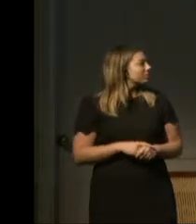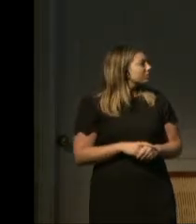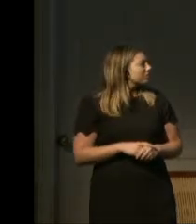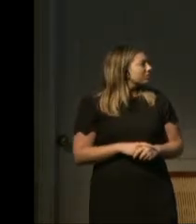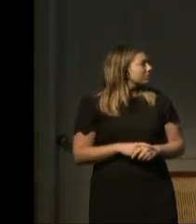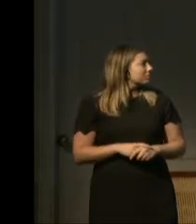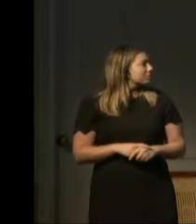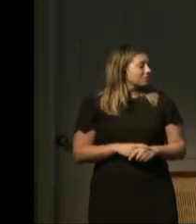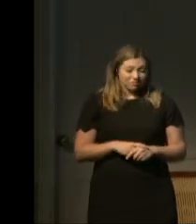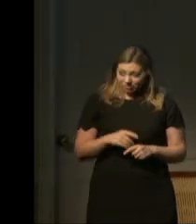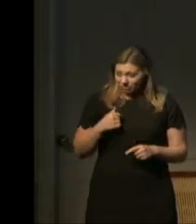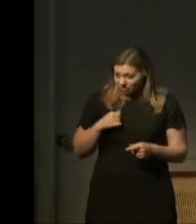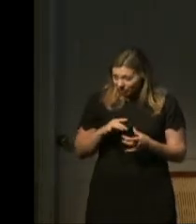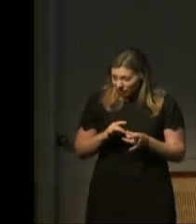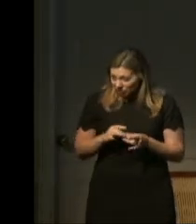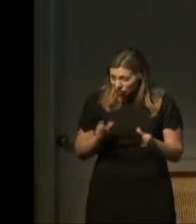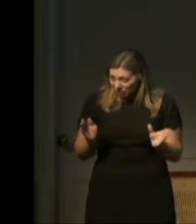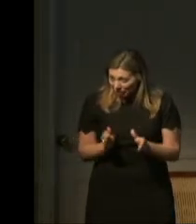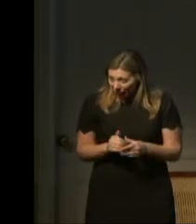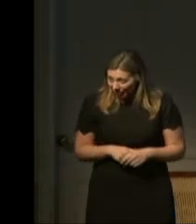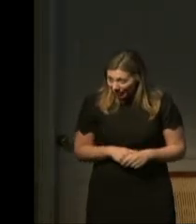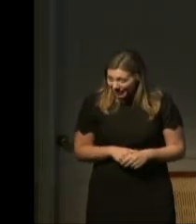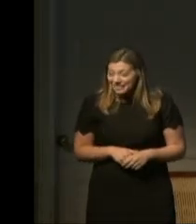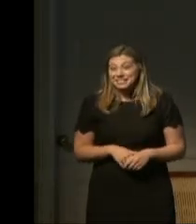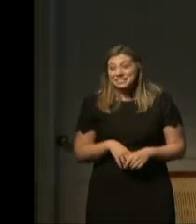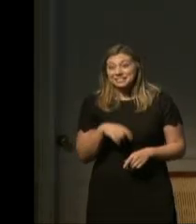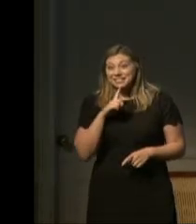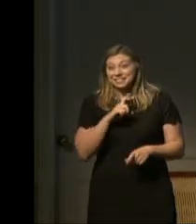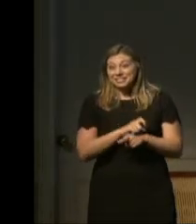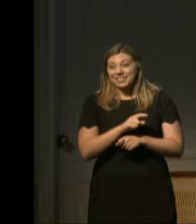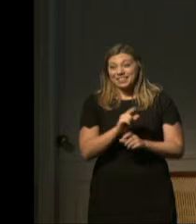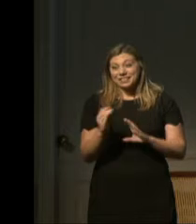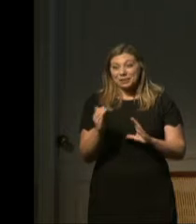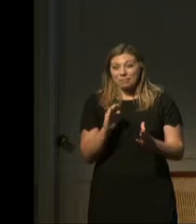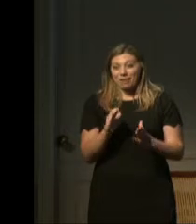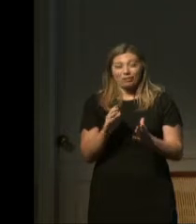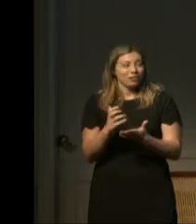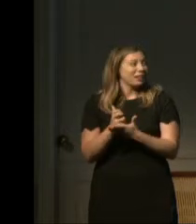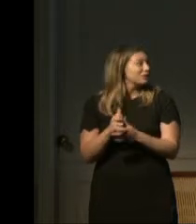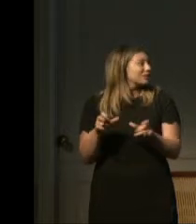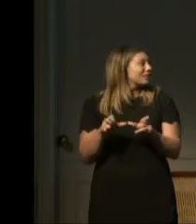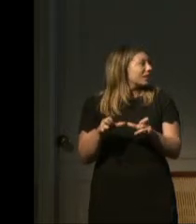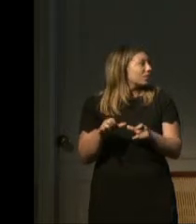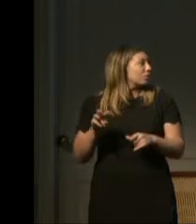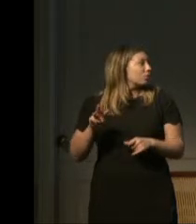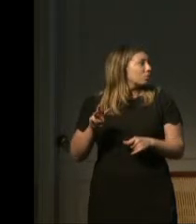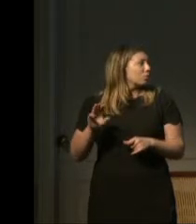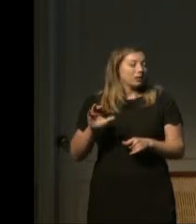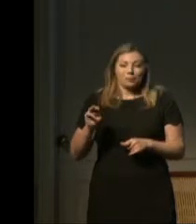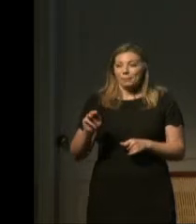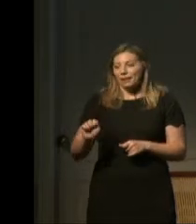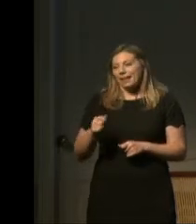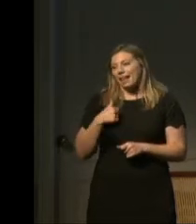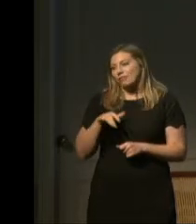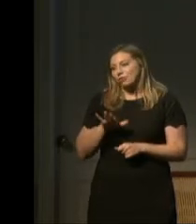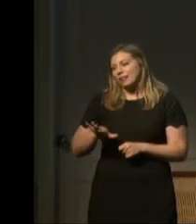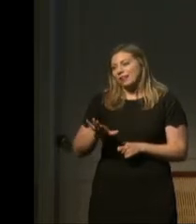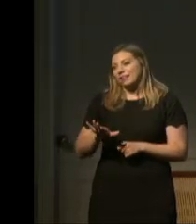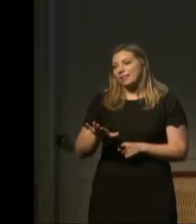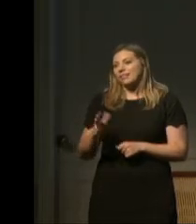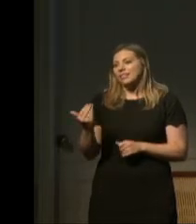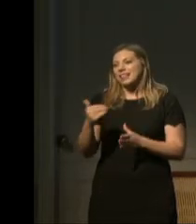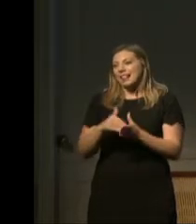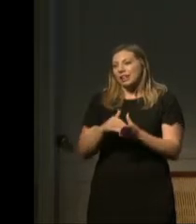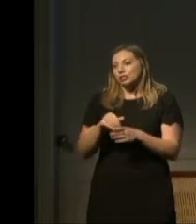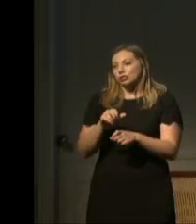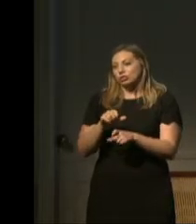Did I mention it's small? This is a comparison of collection size. WICMA has about 15,000 works of